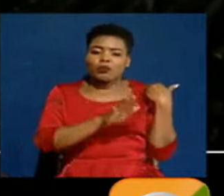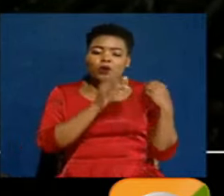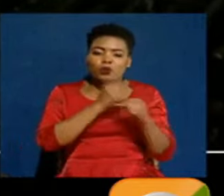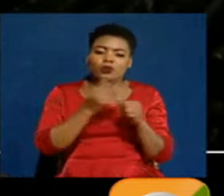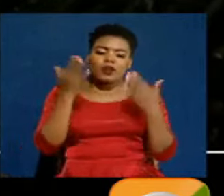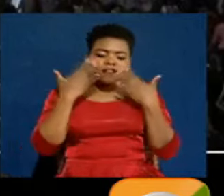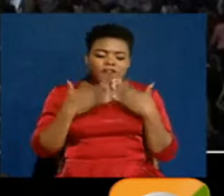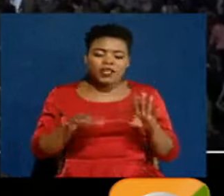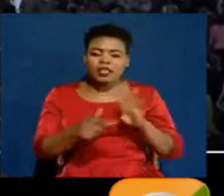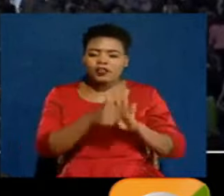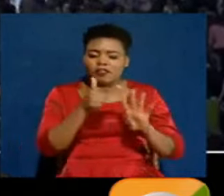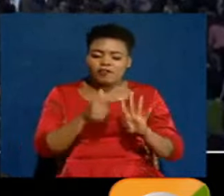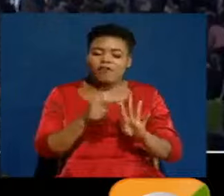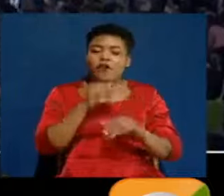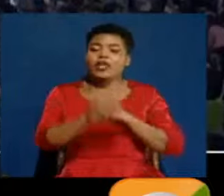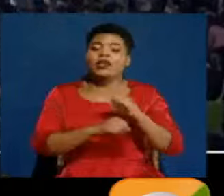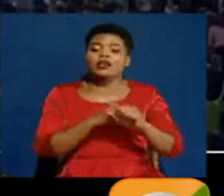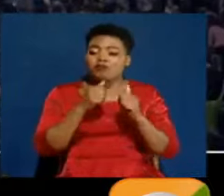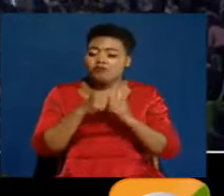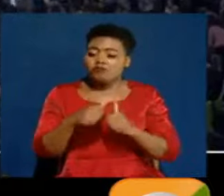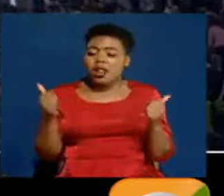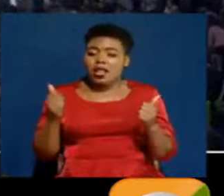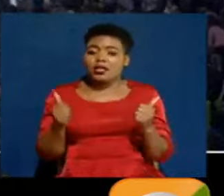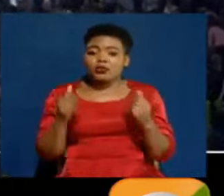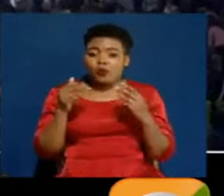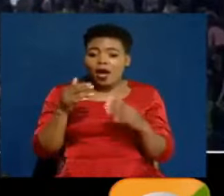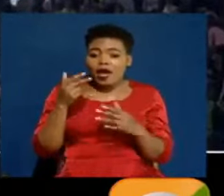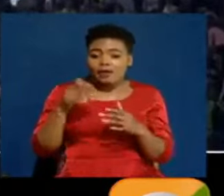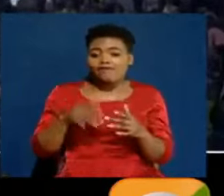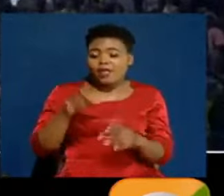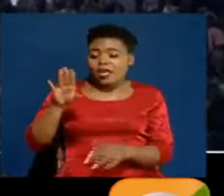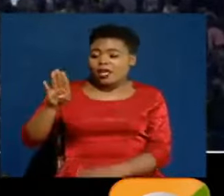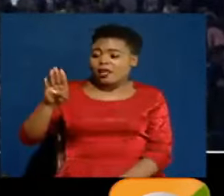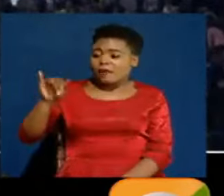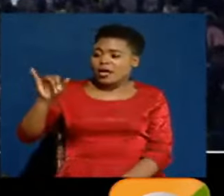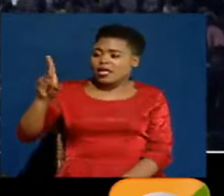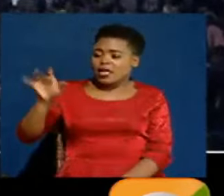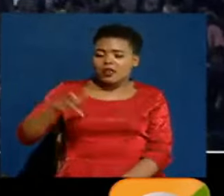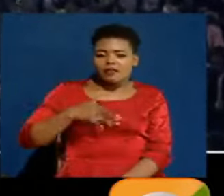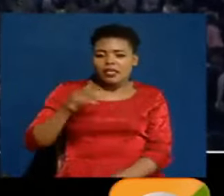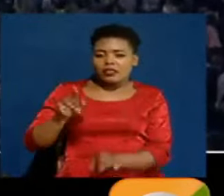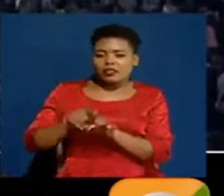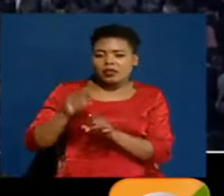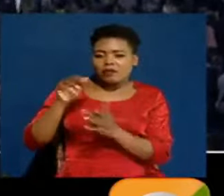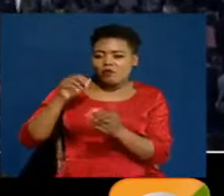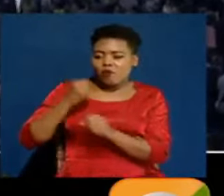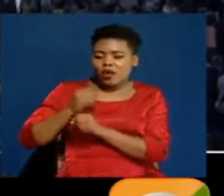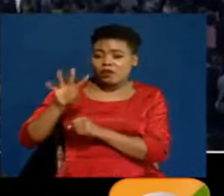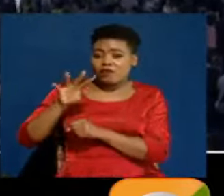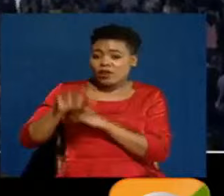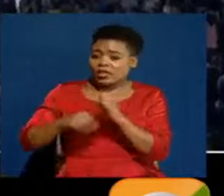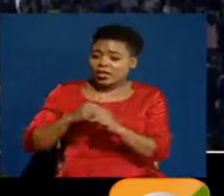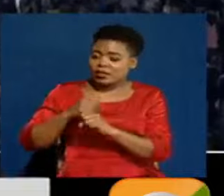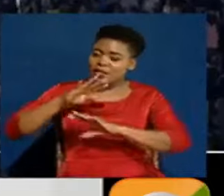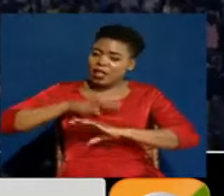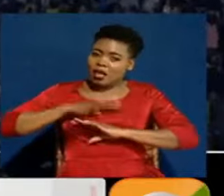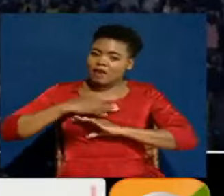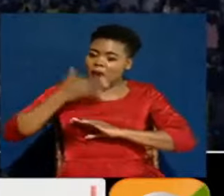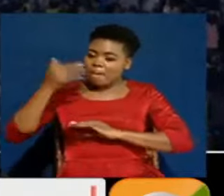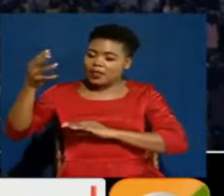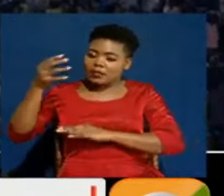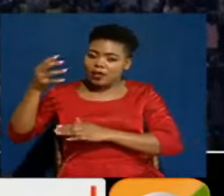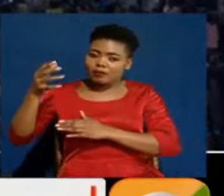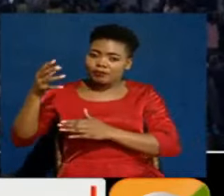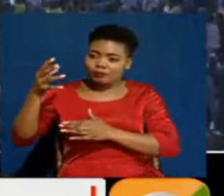done. And I think this is also what Biden feels, that his work is done. And I think when you have a purpose, when you